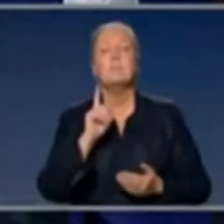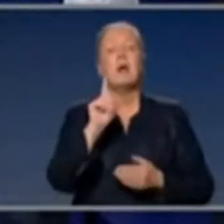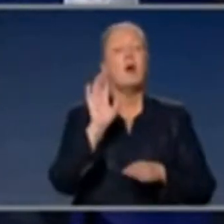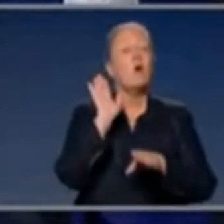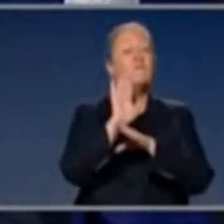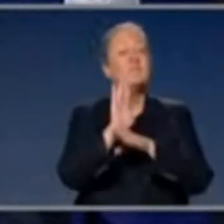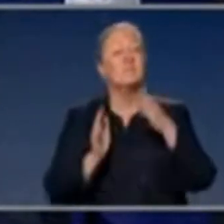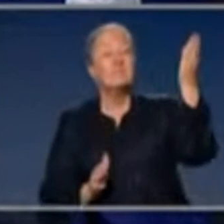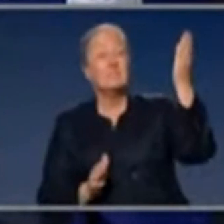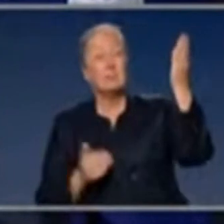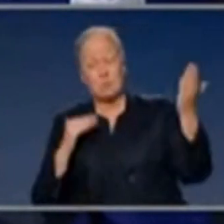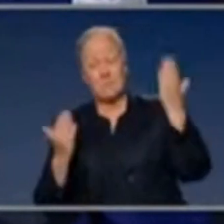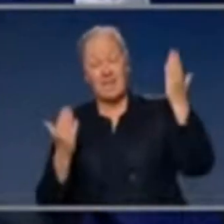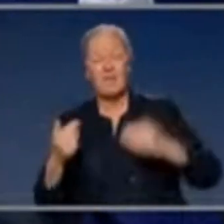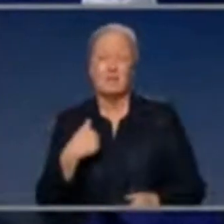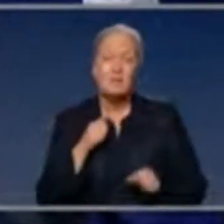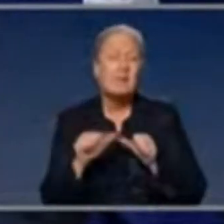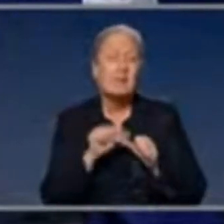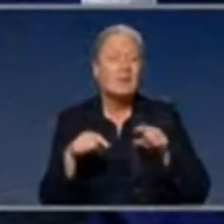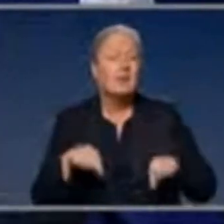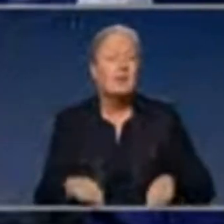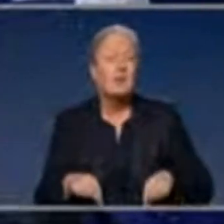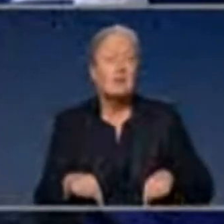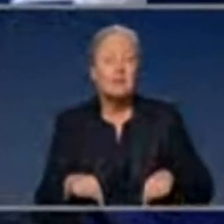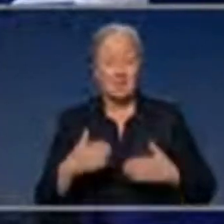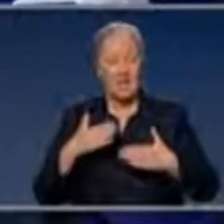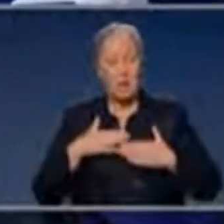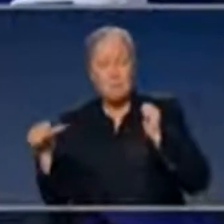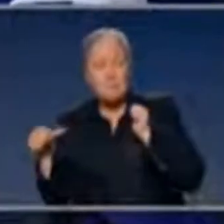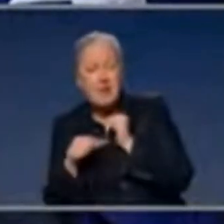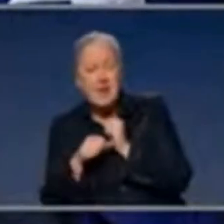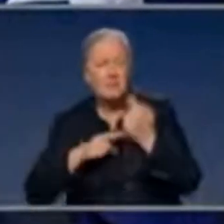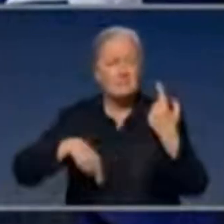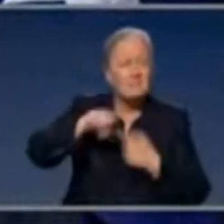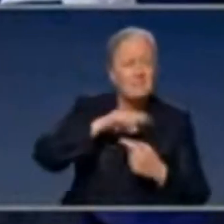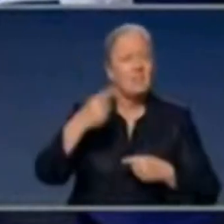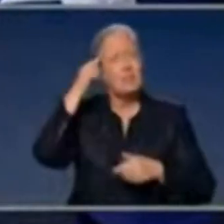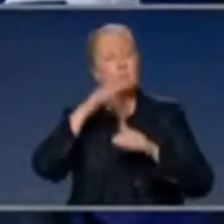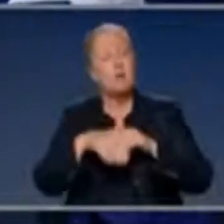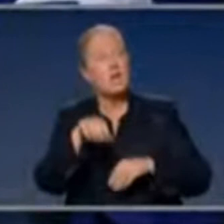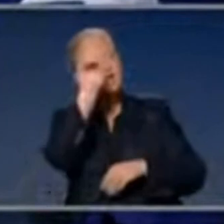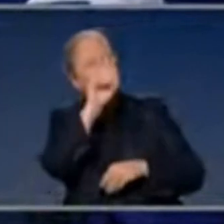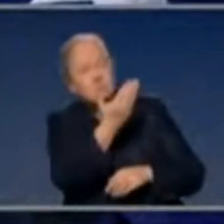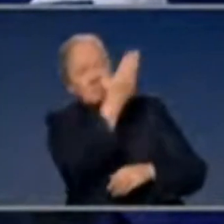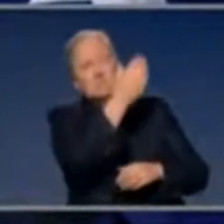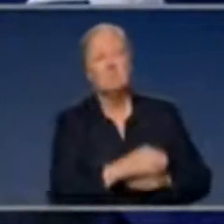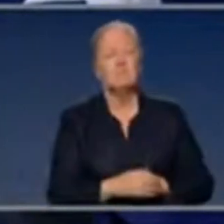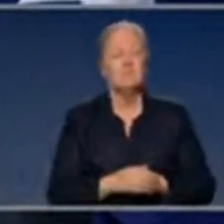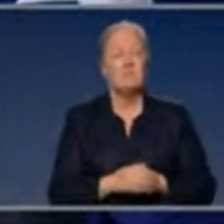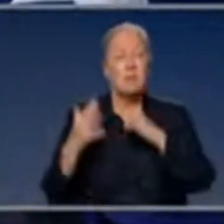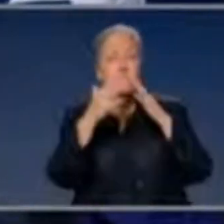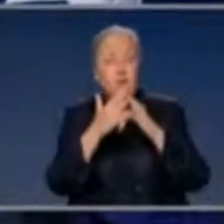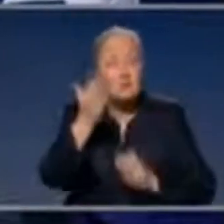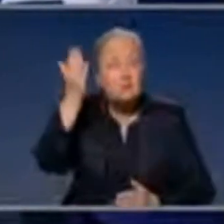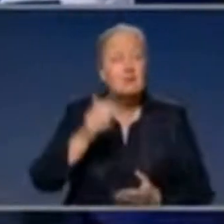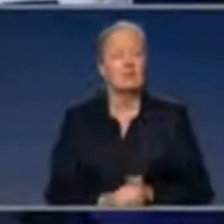this situation. I mean, when you compare what is happening in our economy to the economies of Europe and America, when you compare us